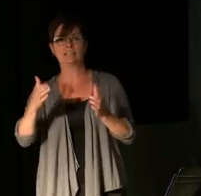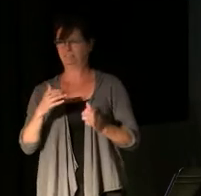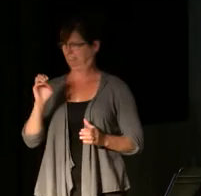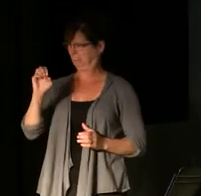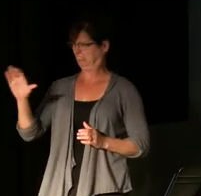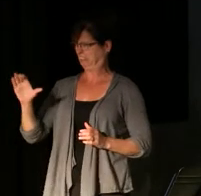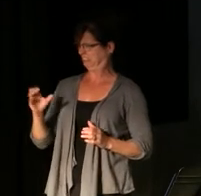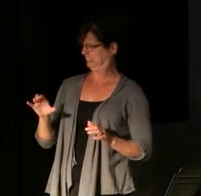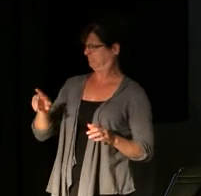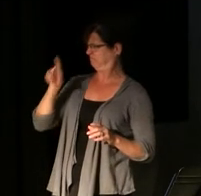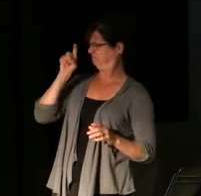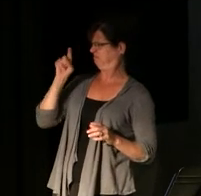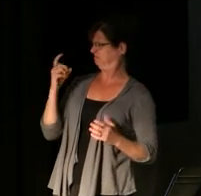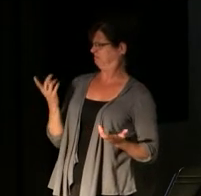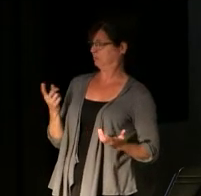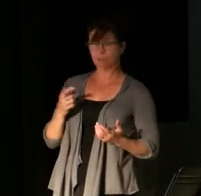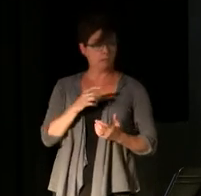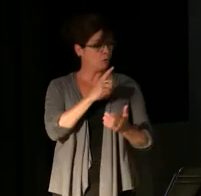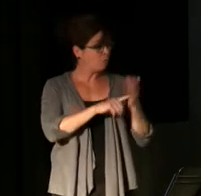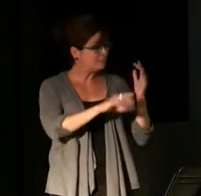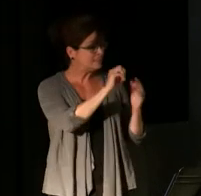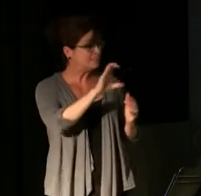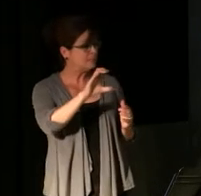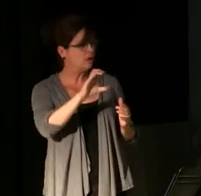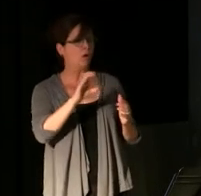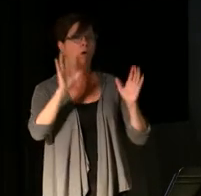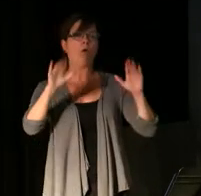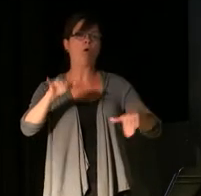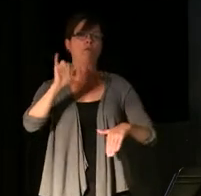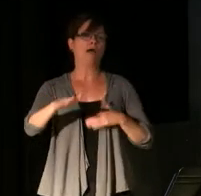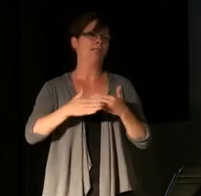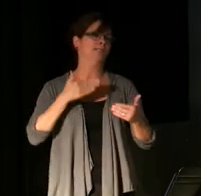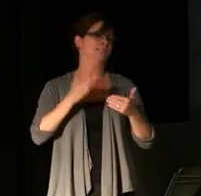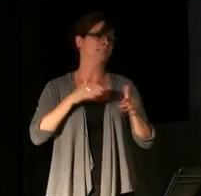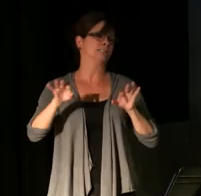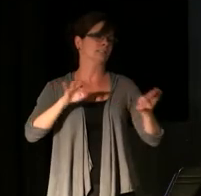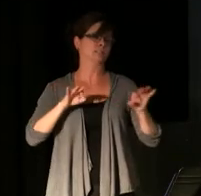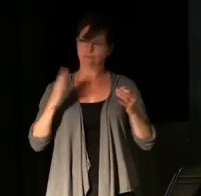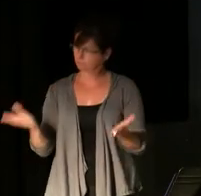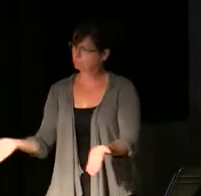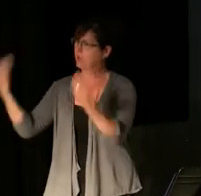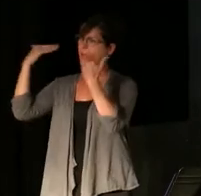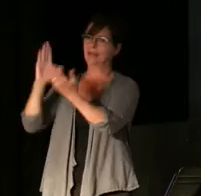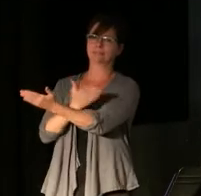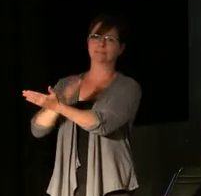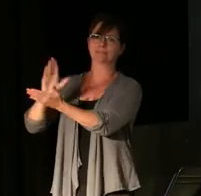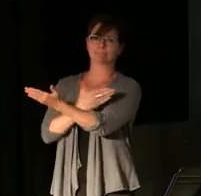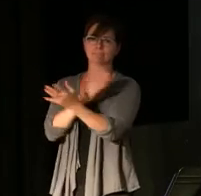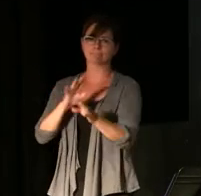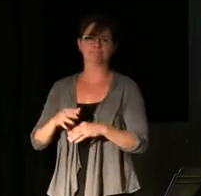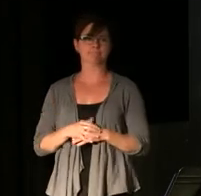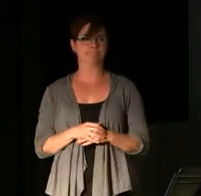What's ECC? What's ECC? That's easy. Hit it, band.